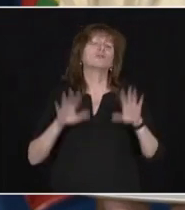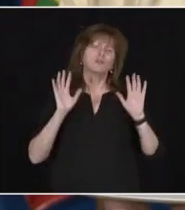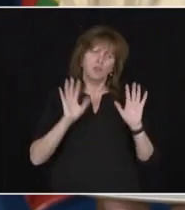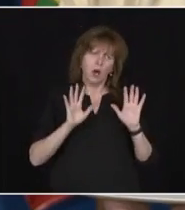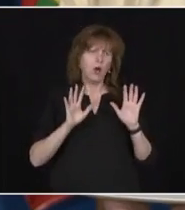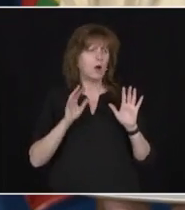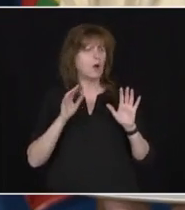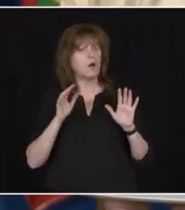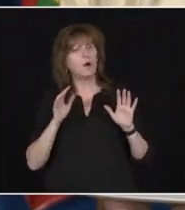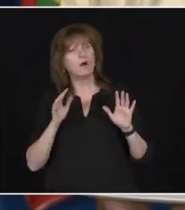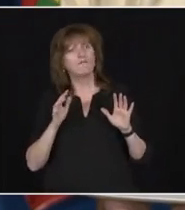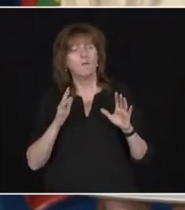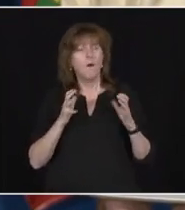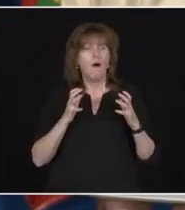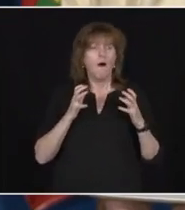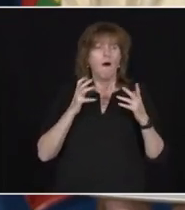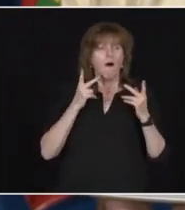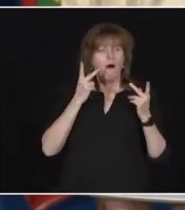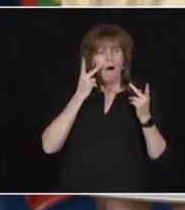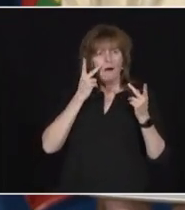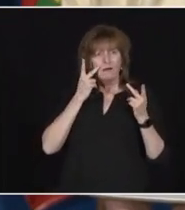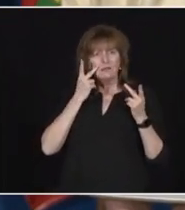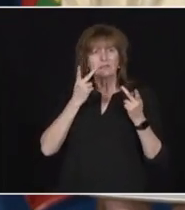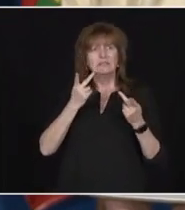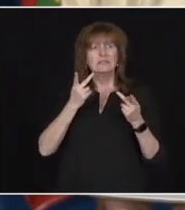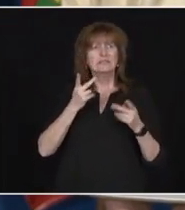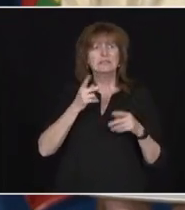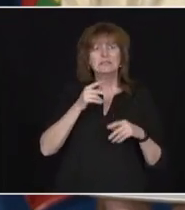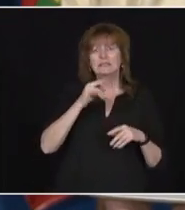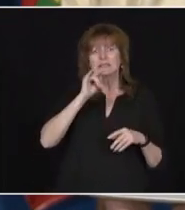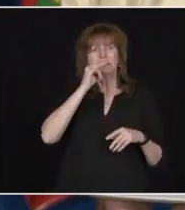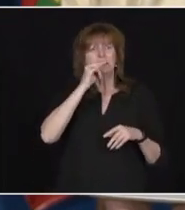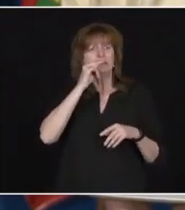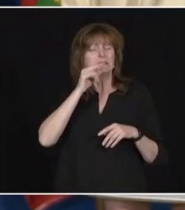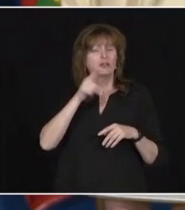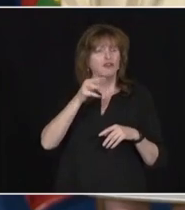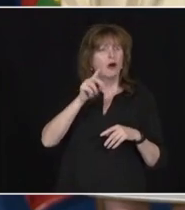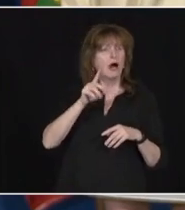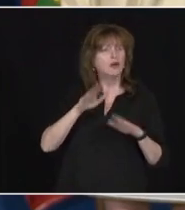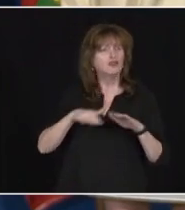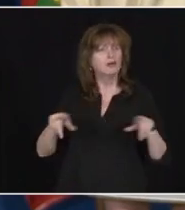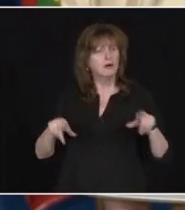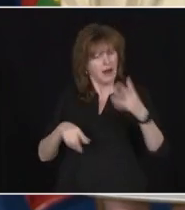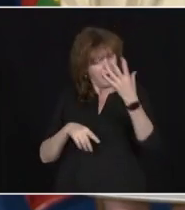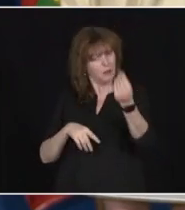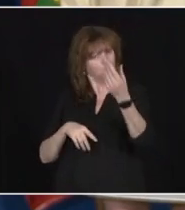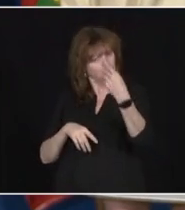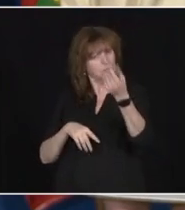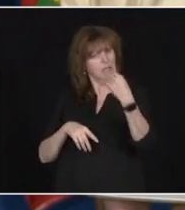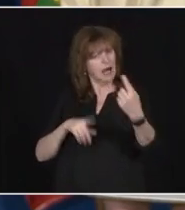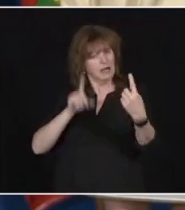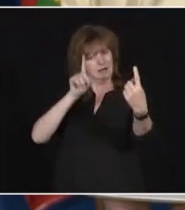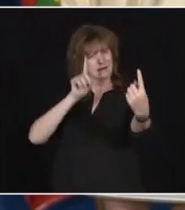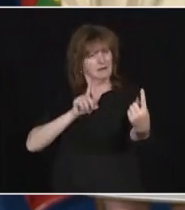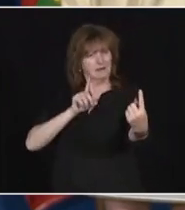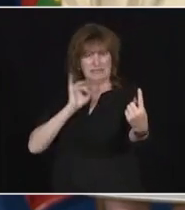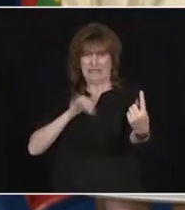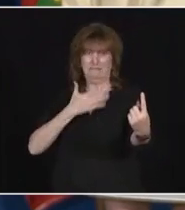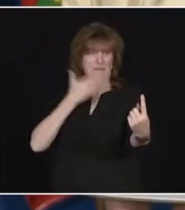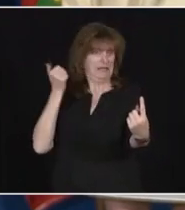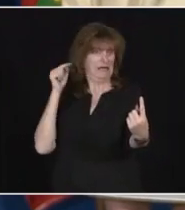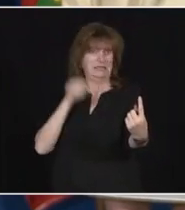your grandchildren, your kids, if you can be outside, stay outside and have a